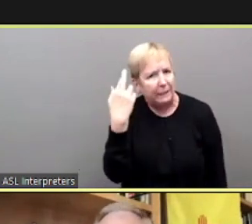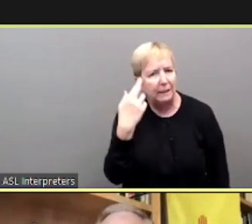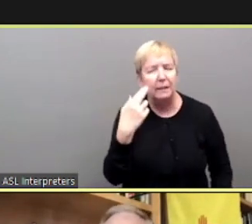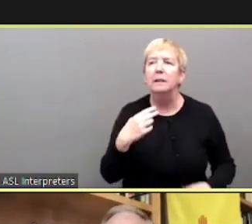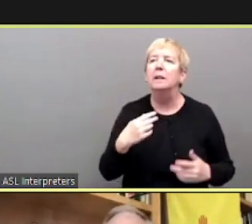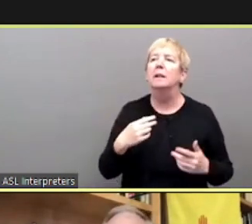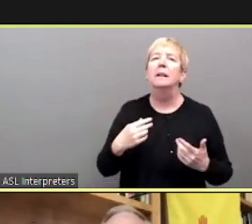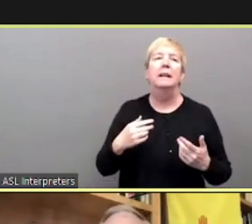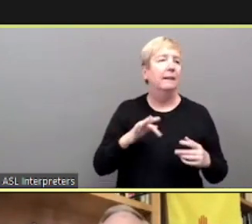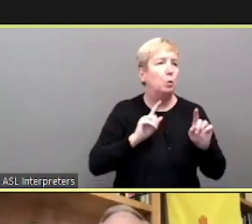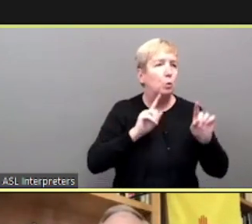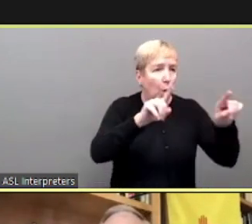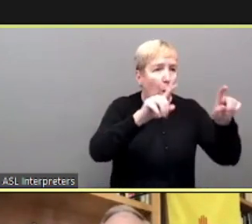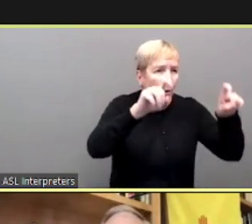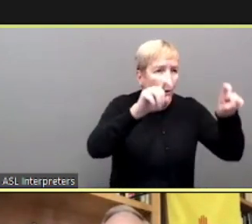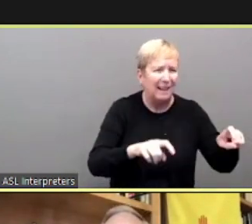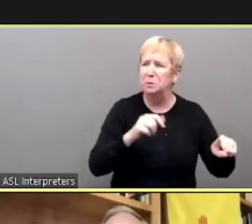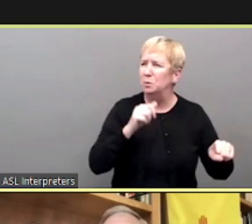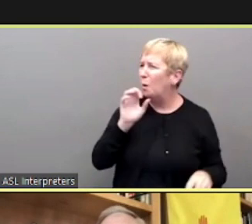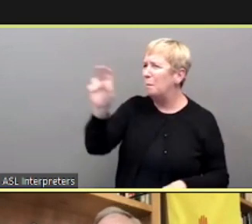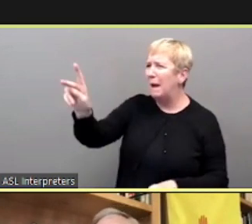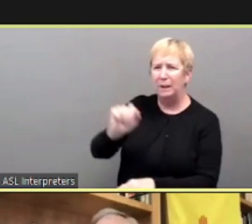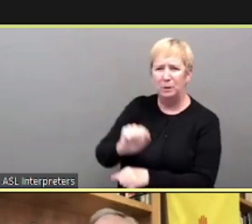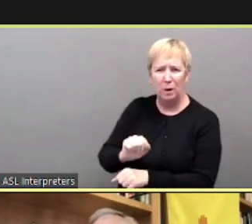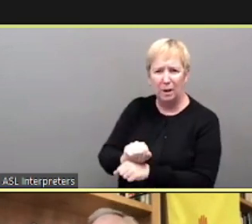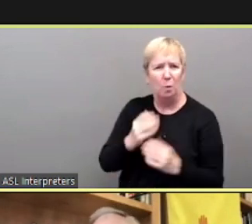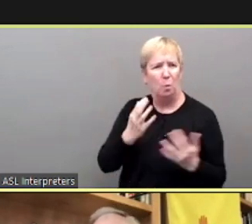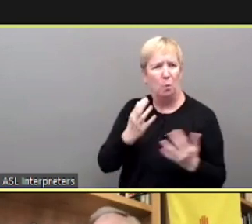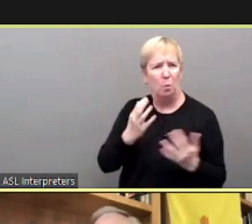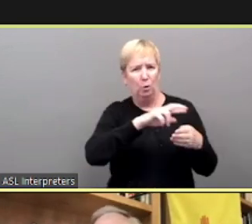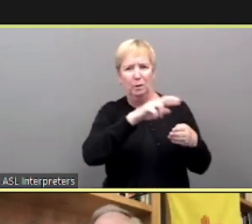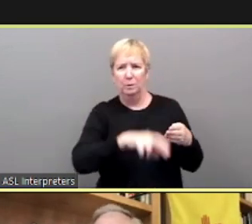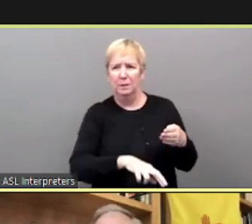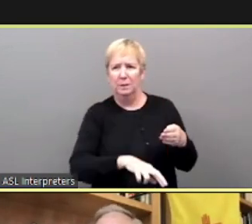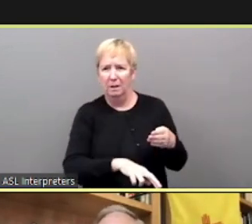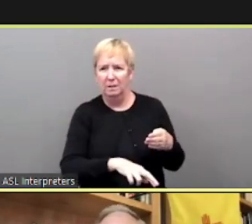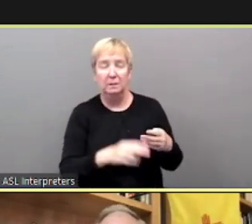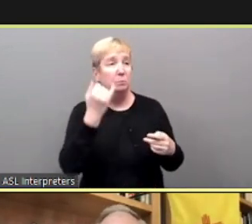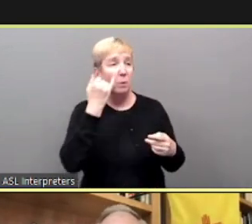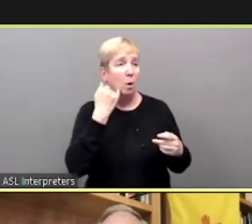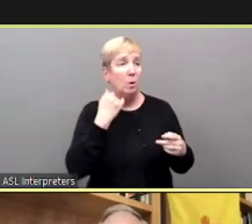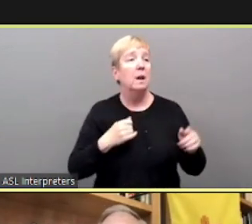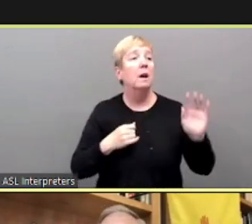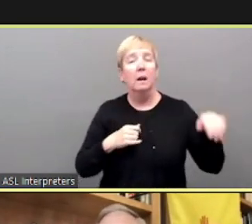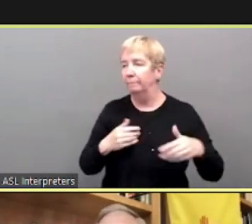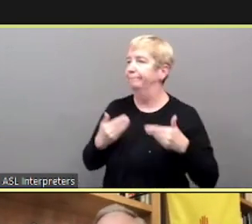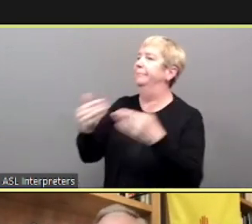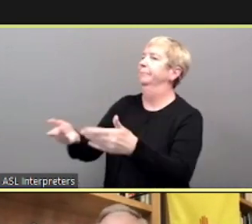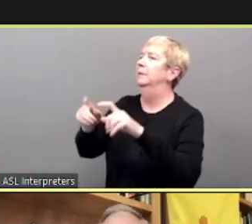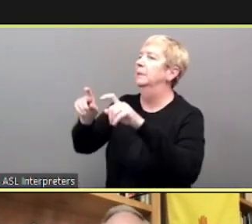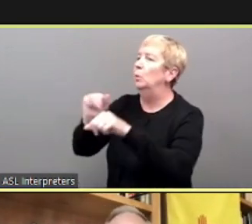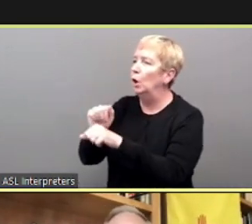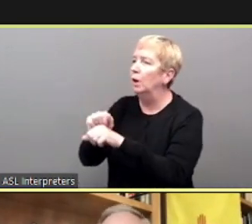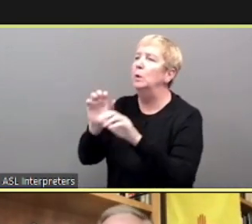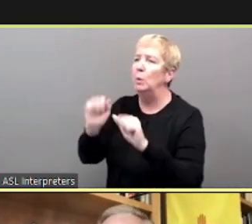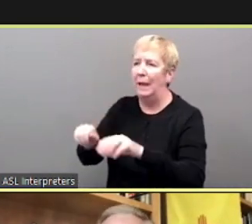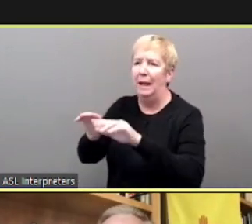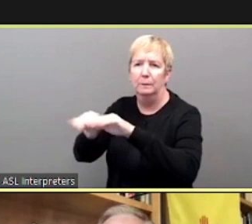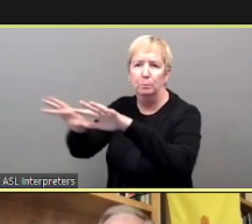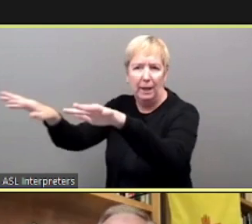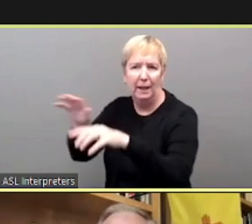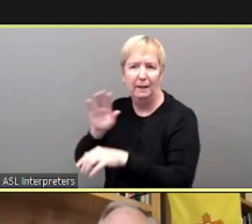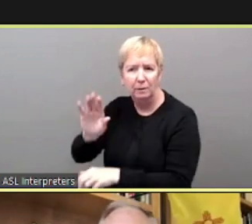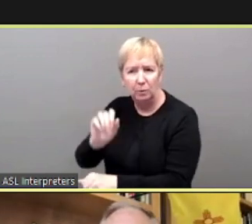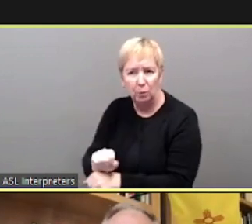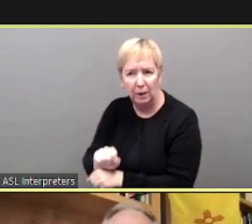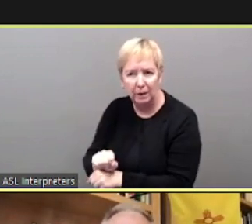the test result before you go back to work, because you can infect other people. So please, please get tested, and